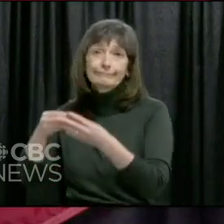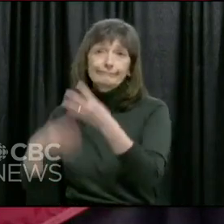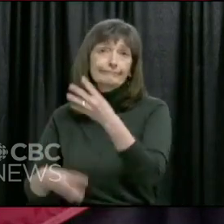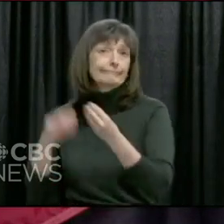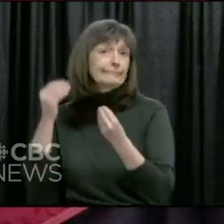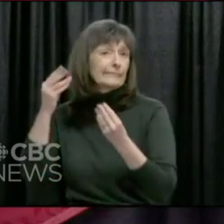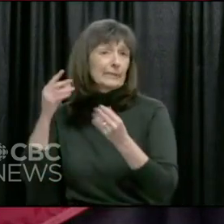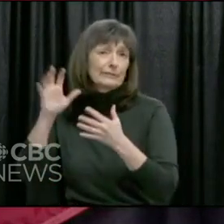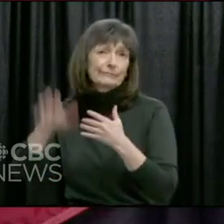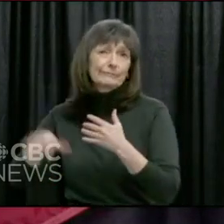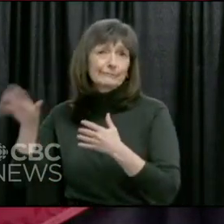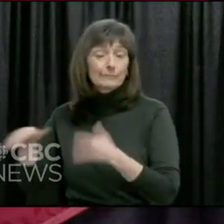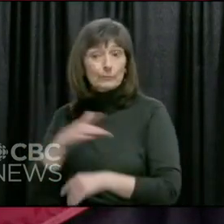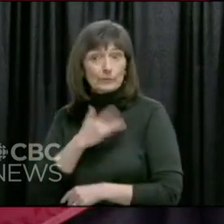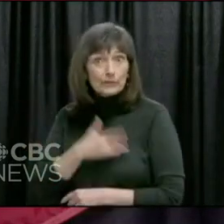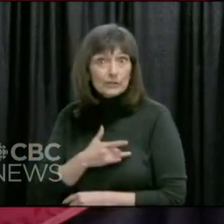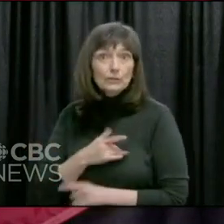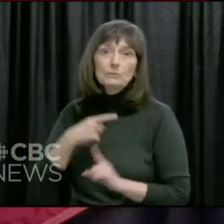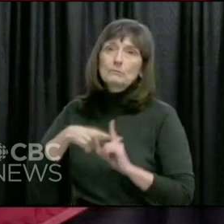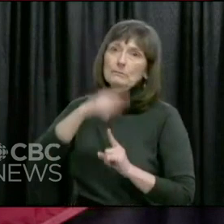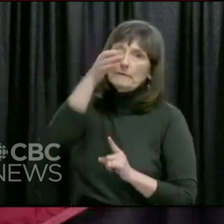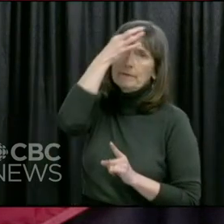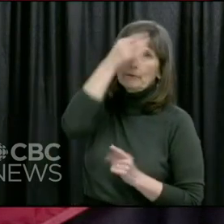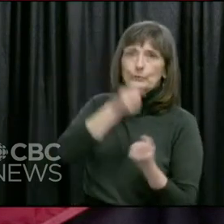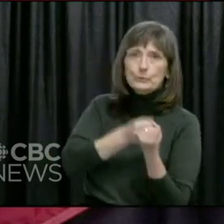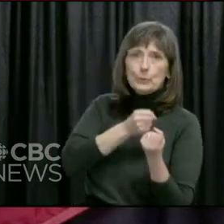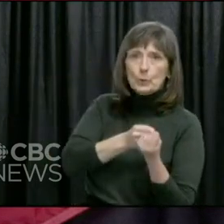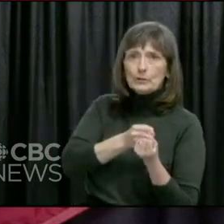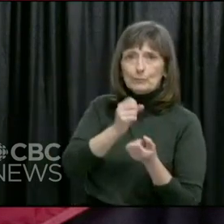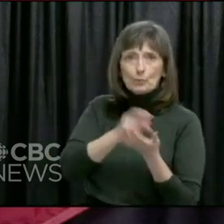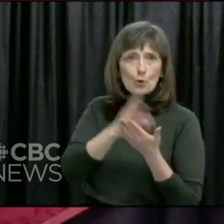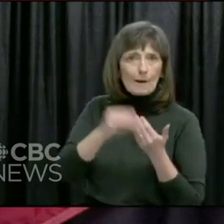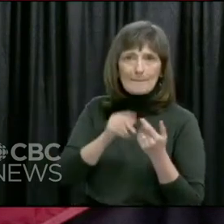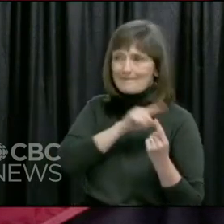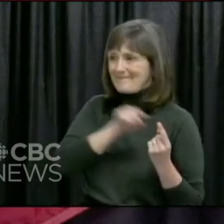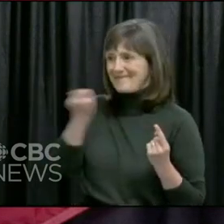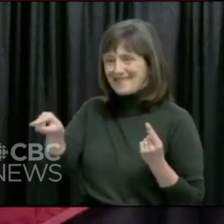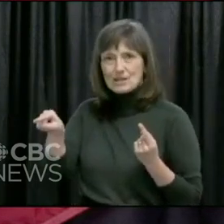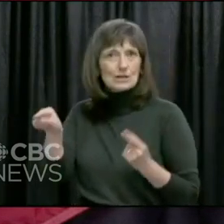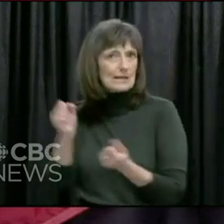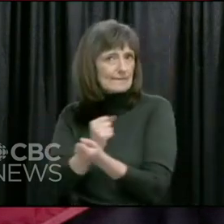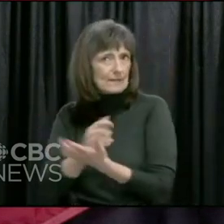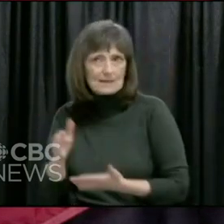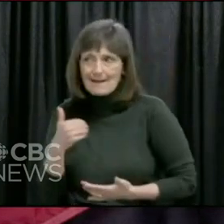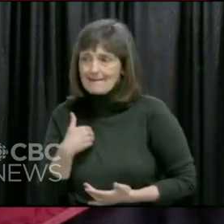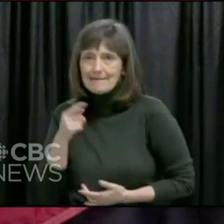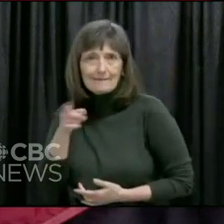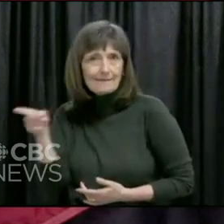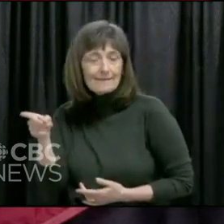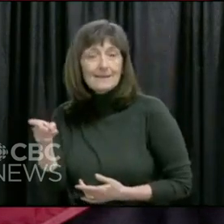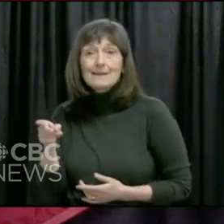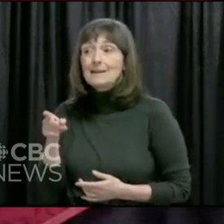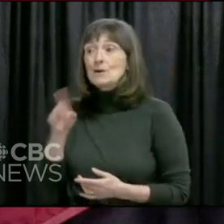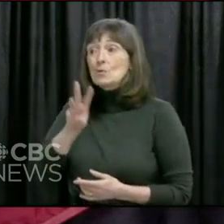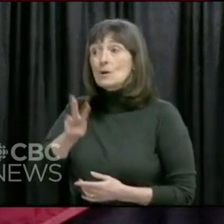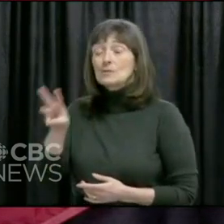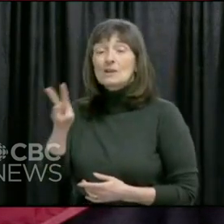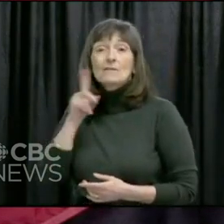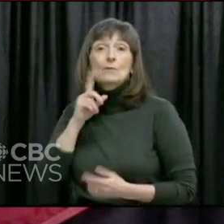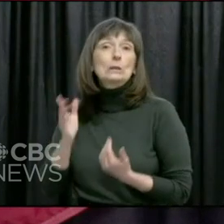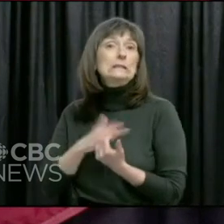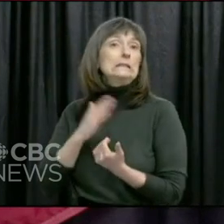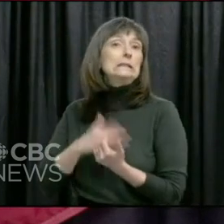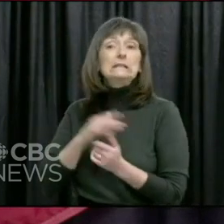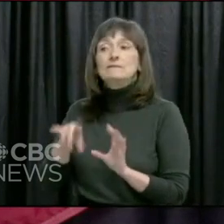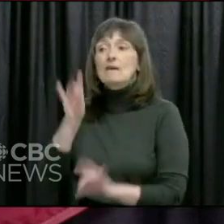there, both on the provincial and federal supports that we've been putting in place. The website was created for easy access to